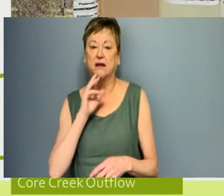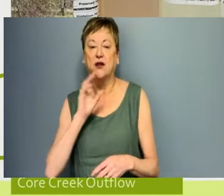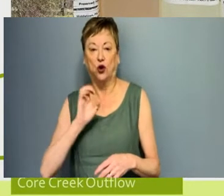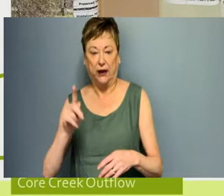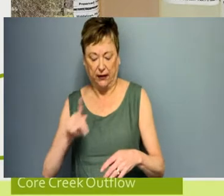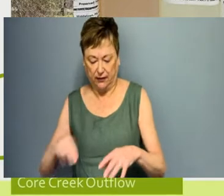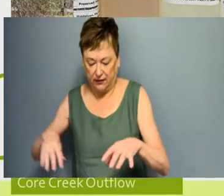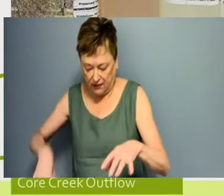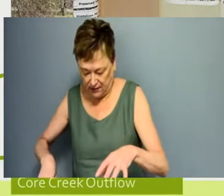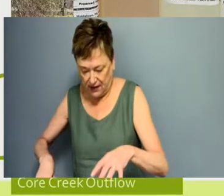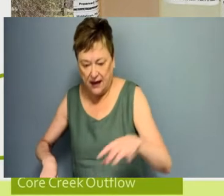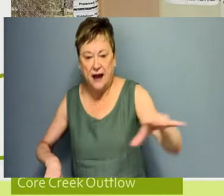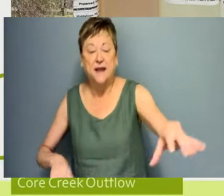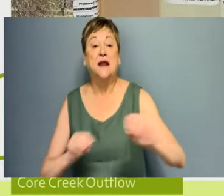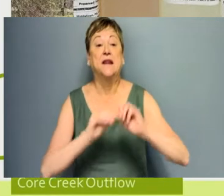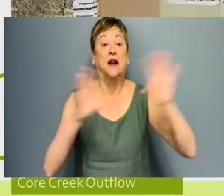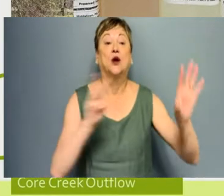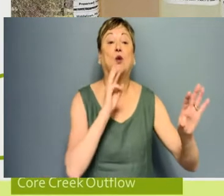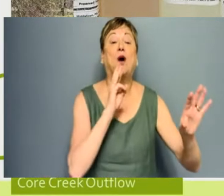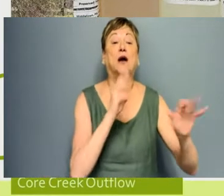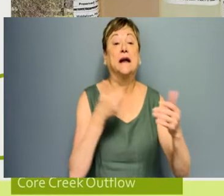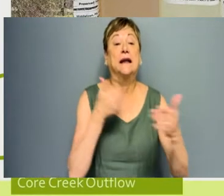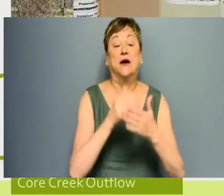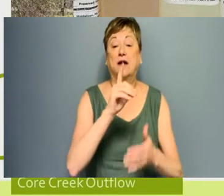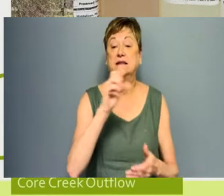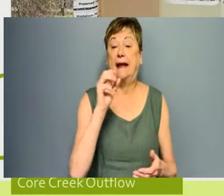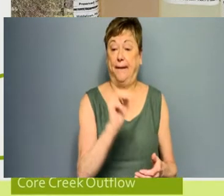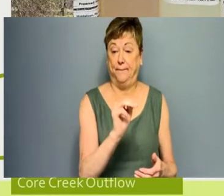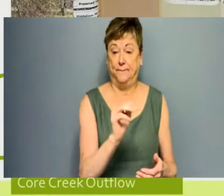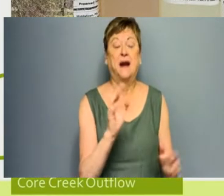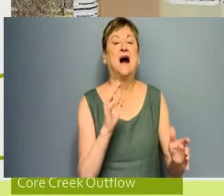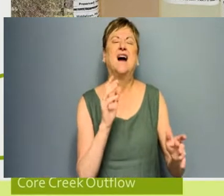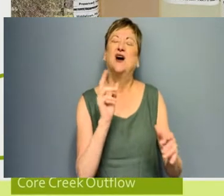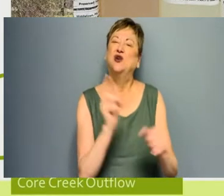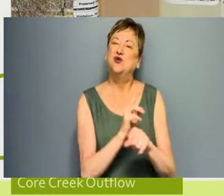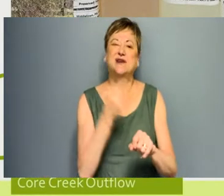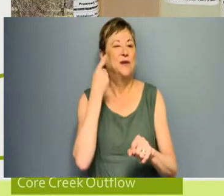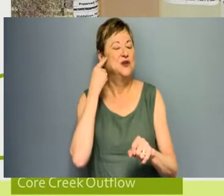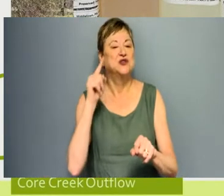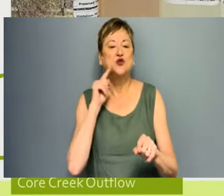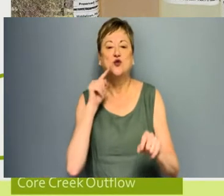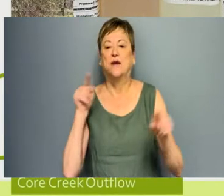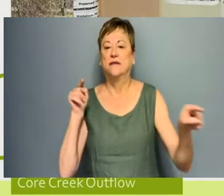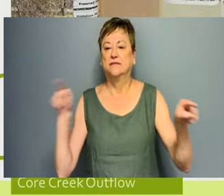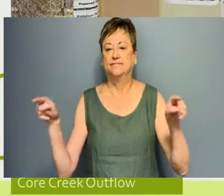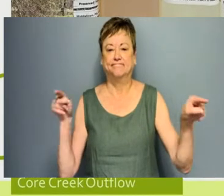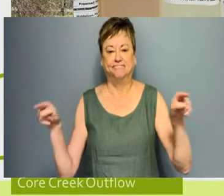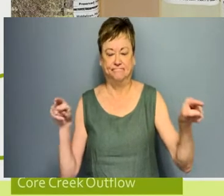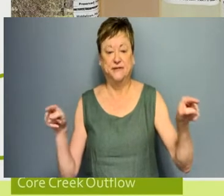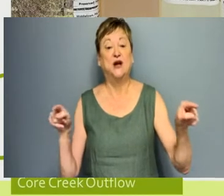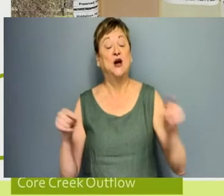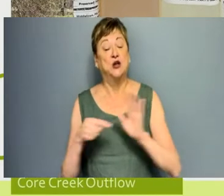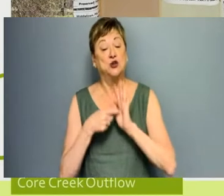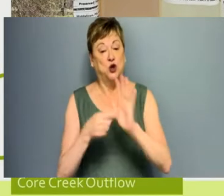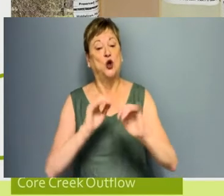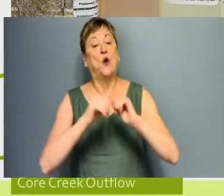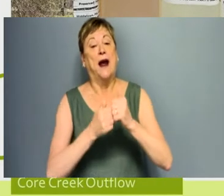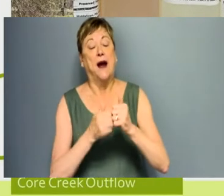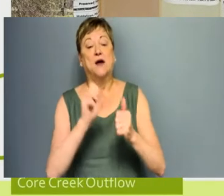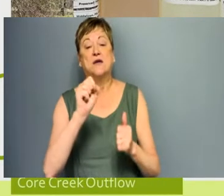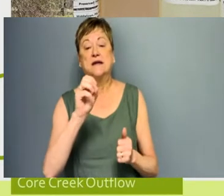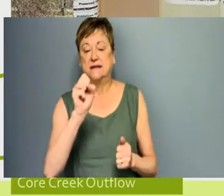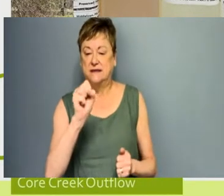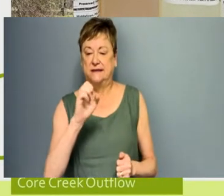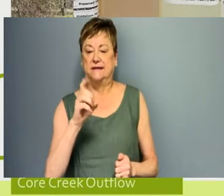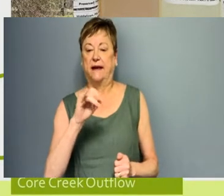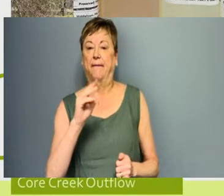taken at the outlet below the dam, which is really, I'm using that as a visual aid to show you how sediment moves through the system and drops